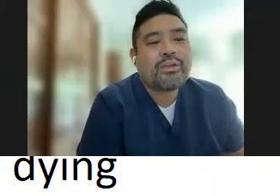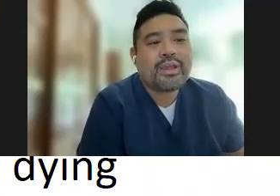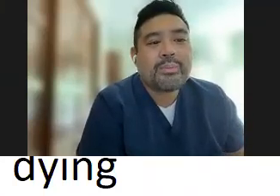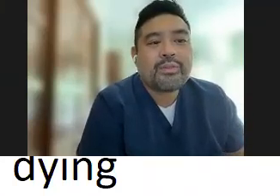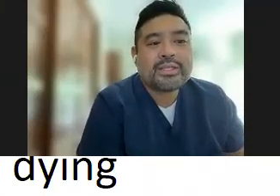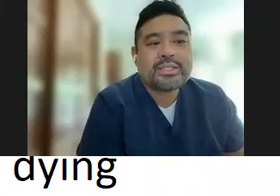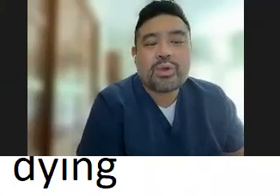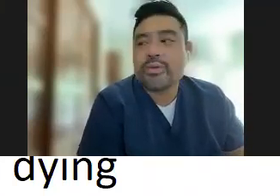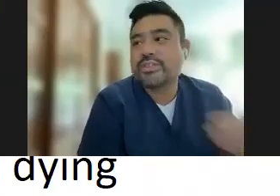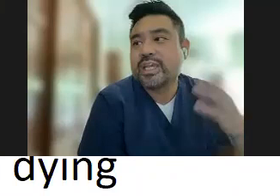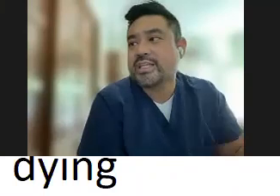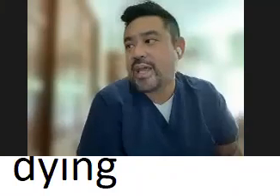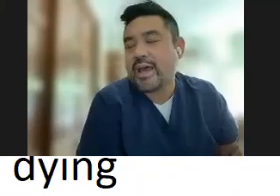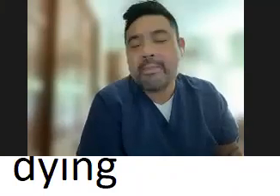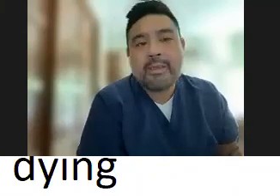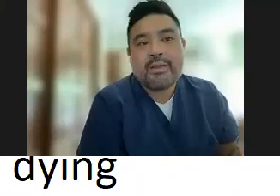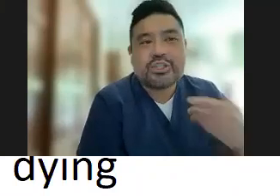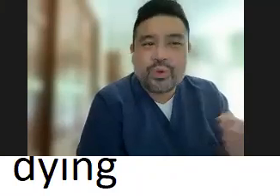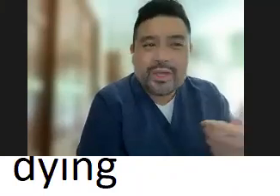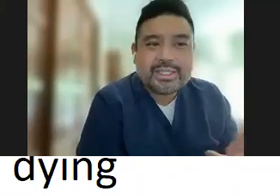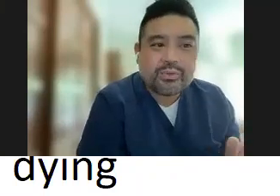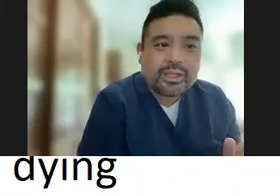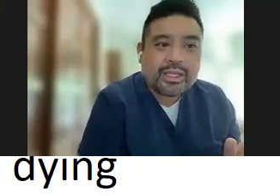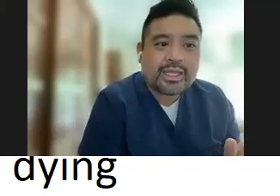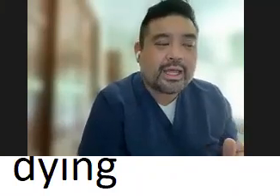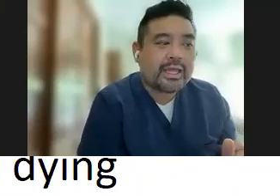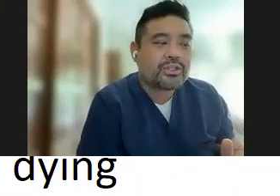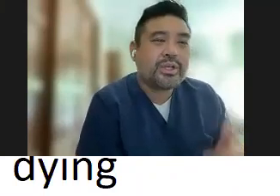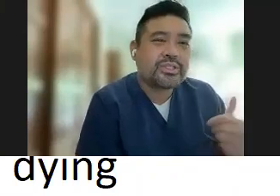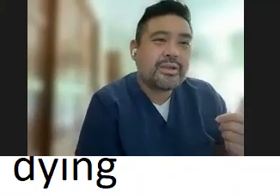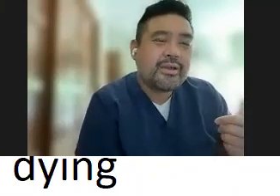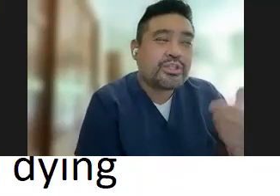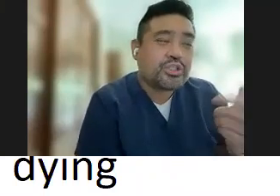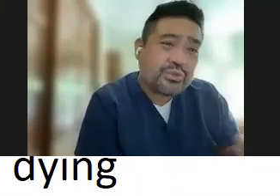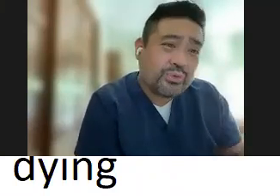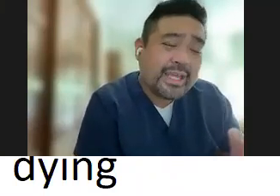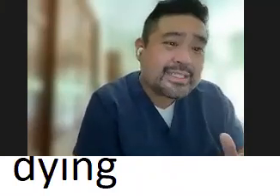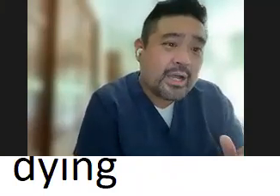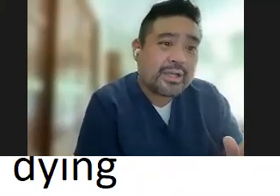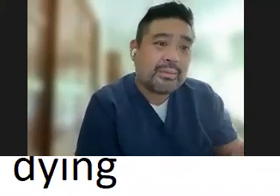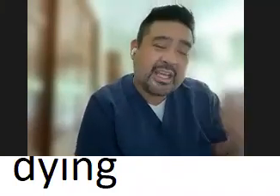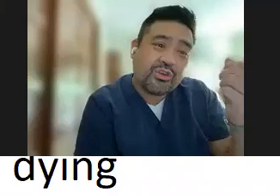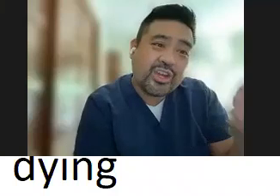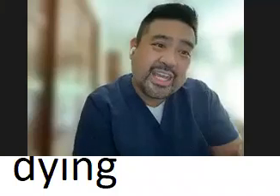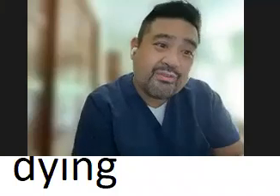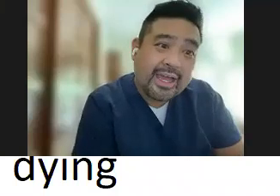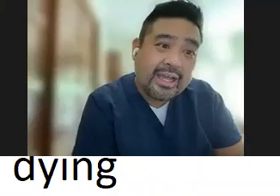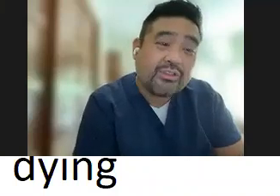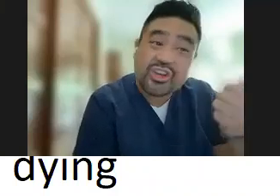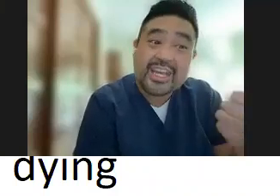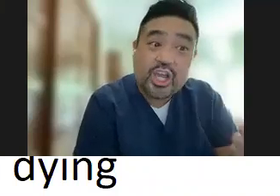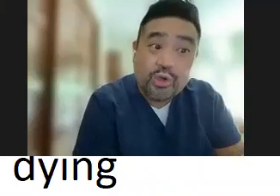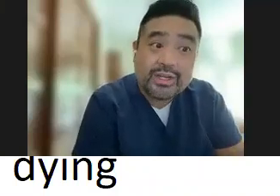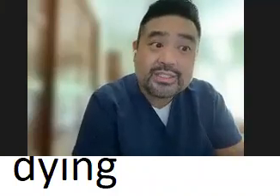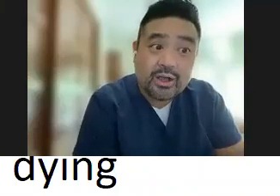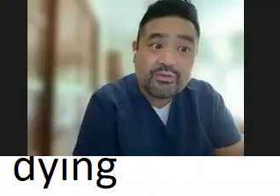one way to think about this is what we've seen is that the choice isn't really like the choice really has now become like either